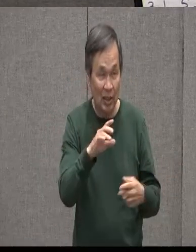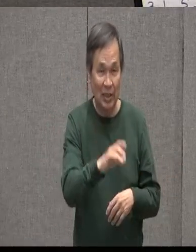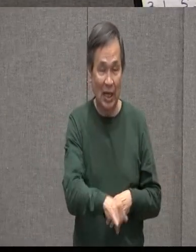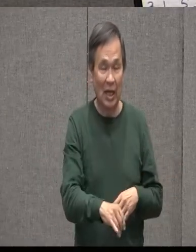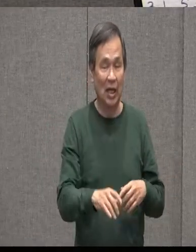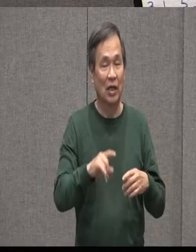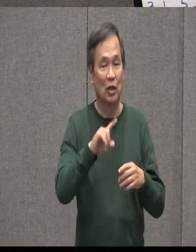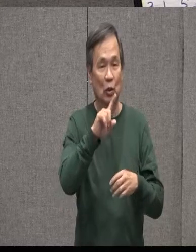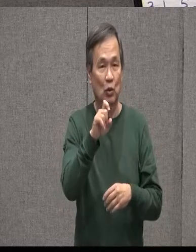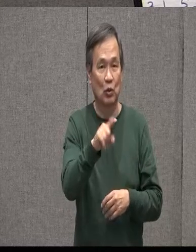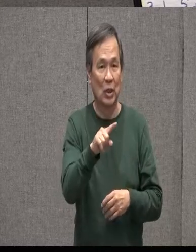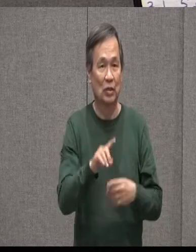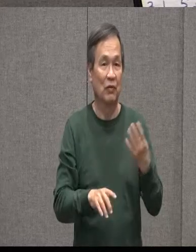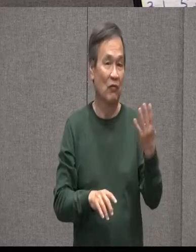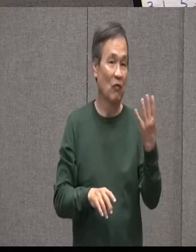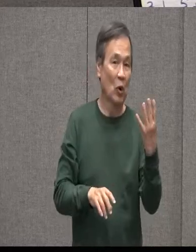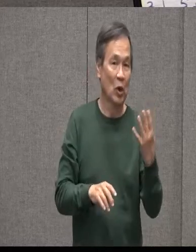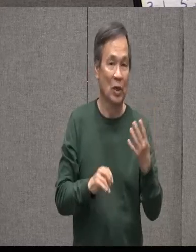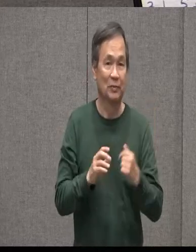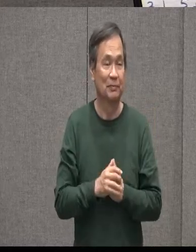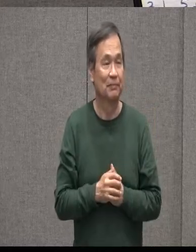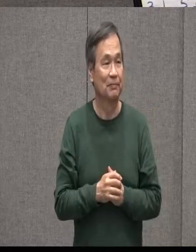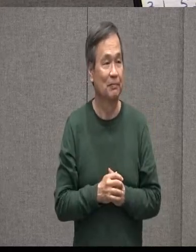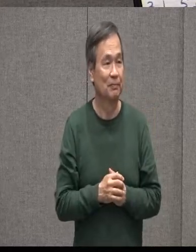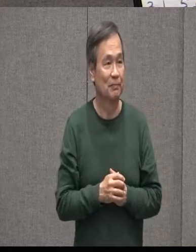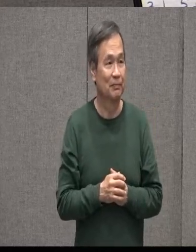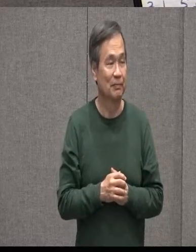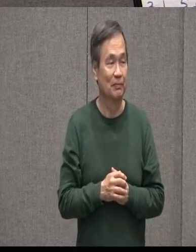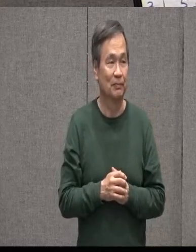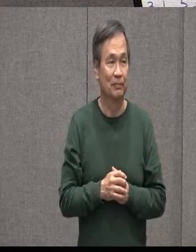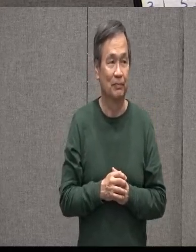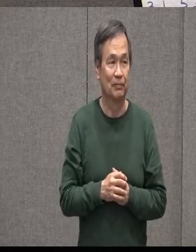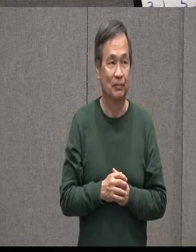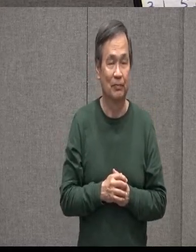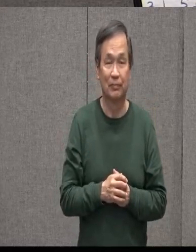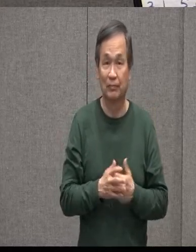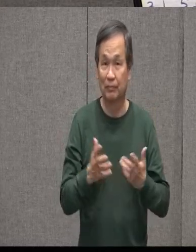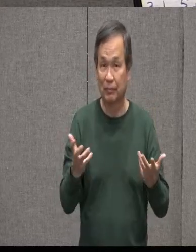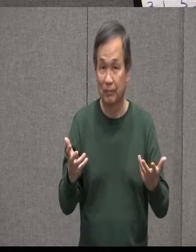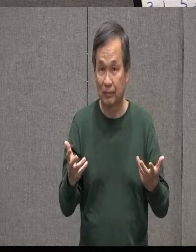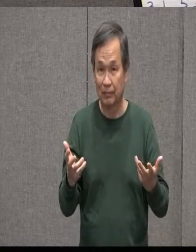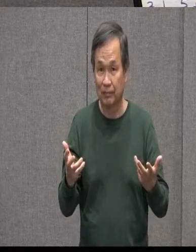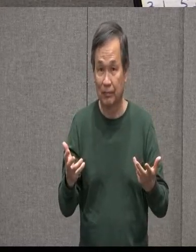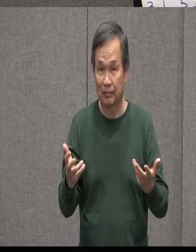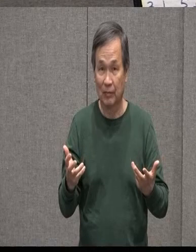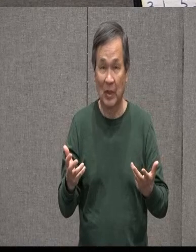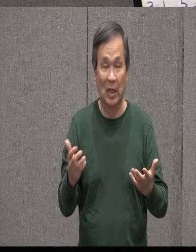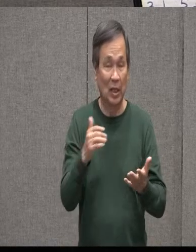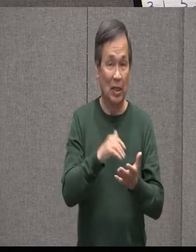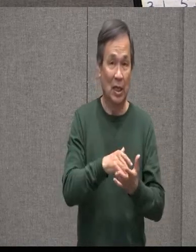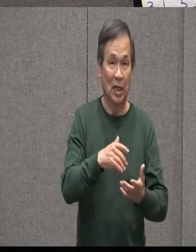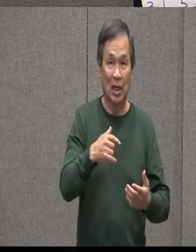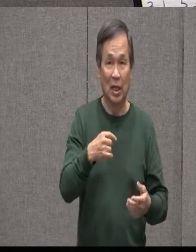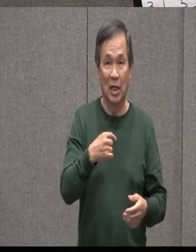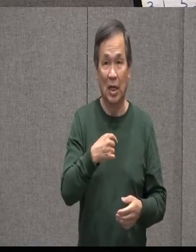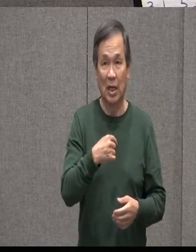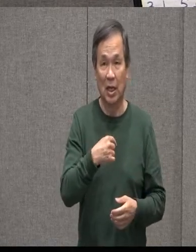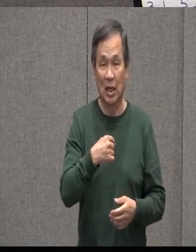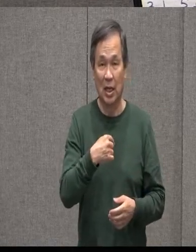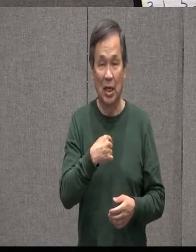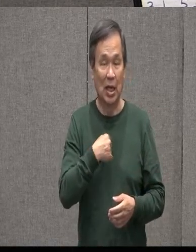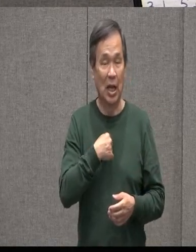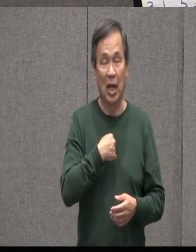How many times did Susie use the door? And then, yep, we gotta explain.